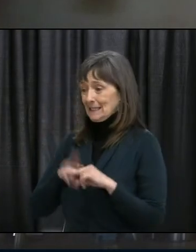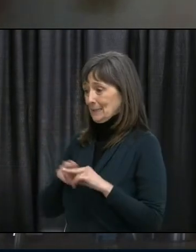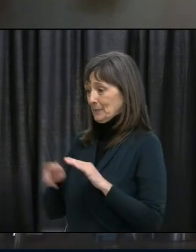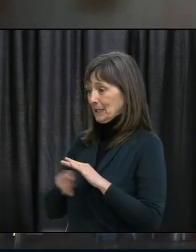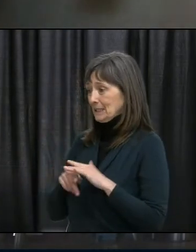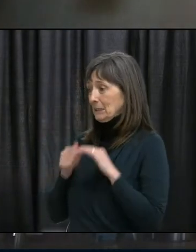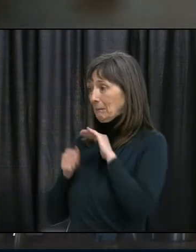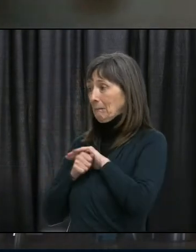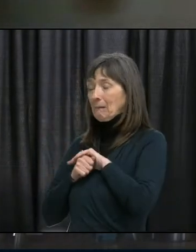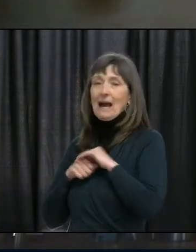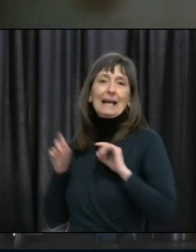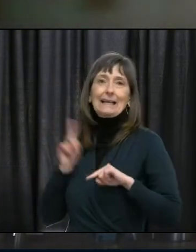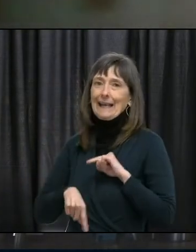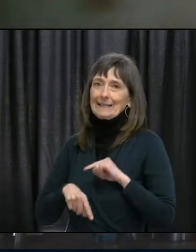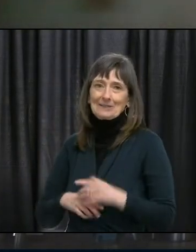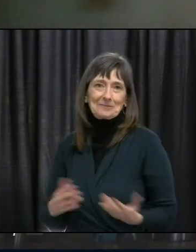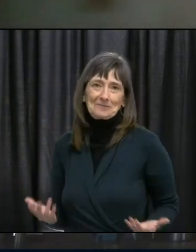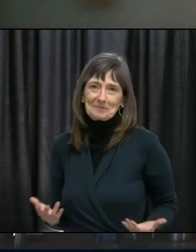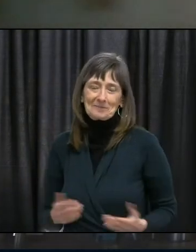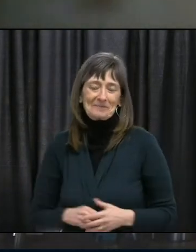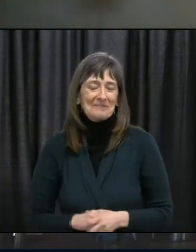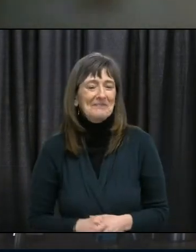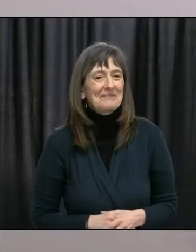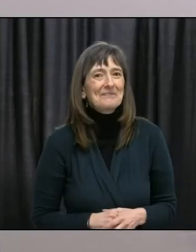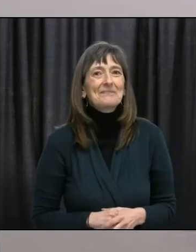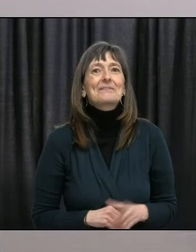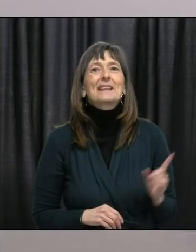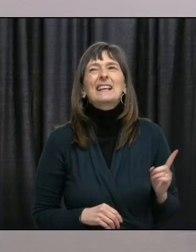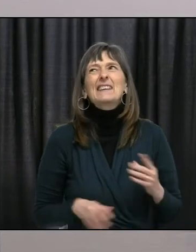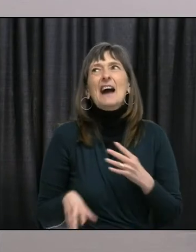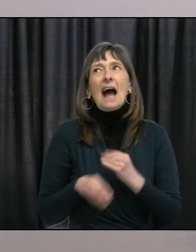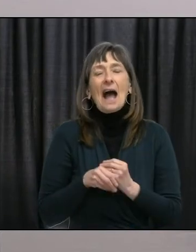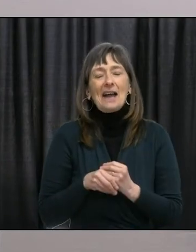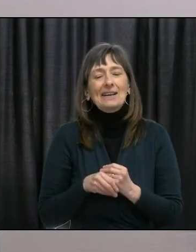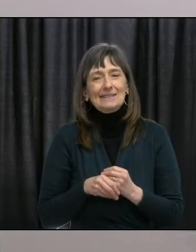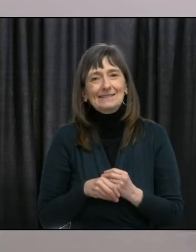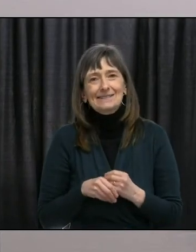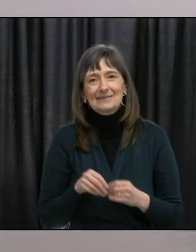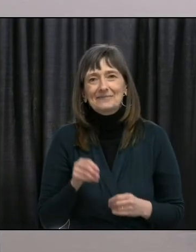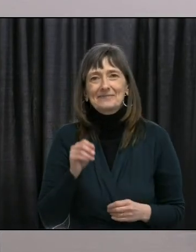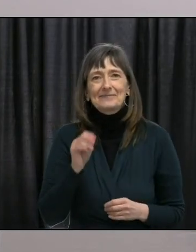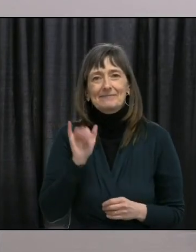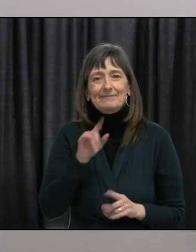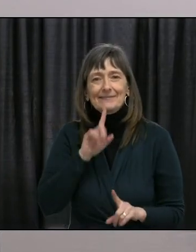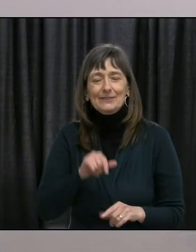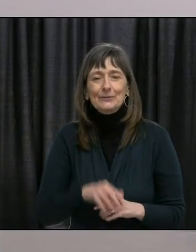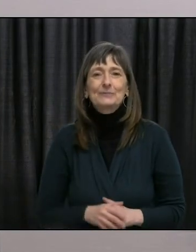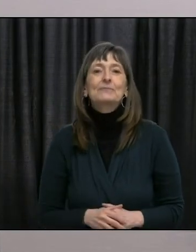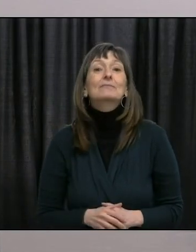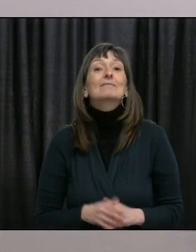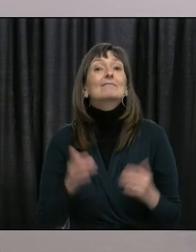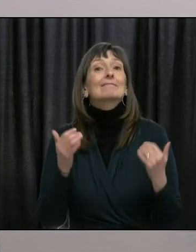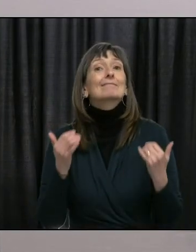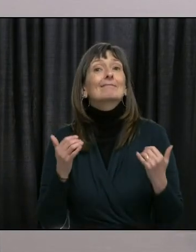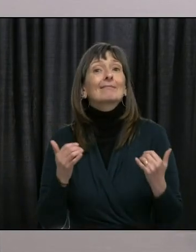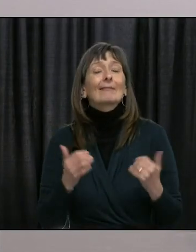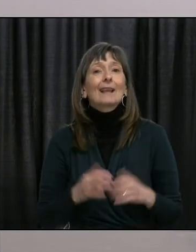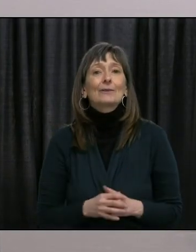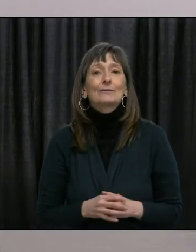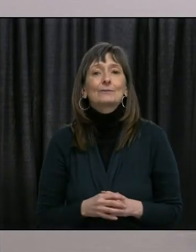hiding. Yeah, so Thank you. I could just maybe expand on that a little bit there, Kellyanne, because right now you will see a